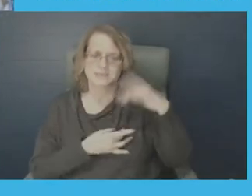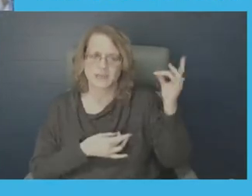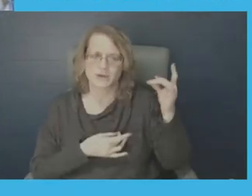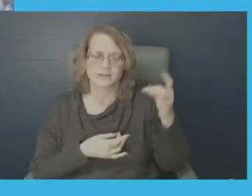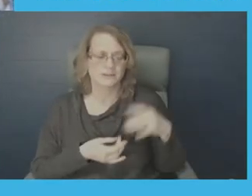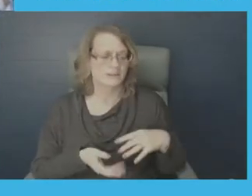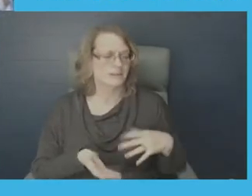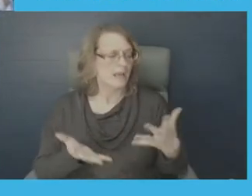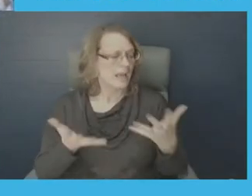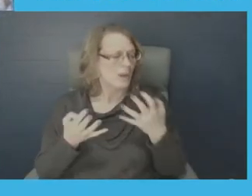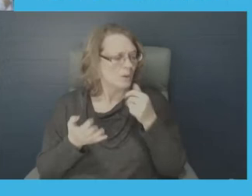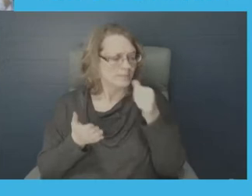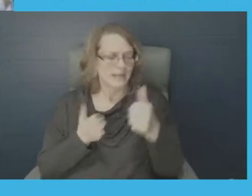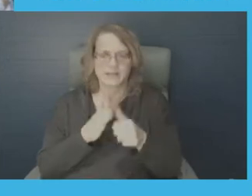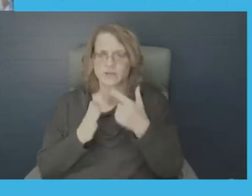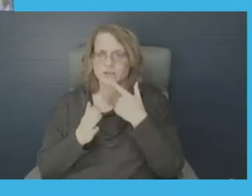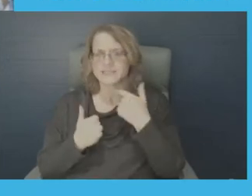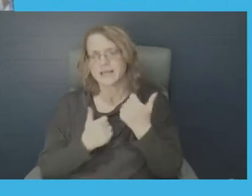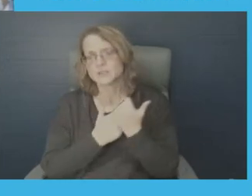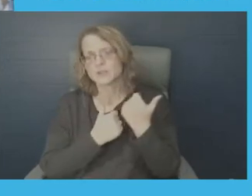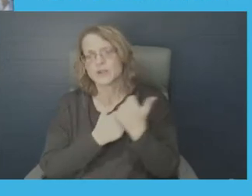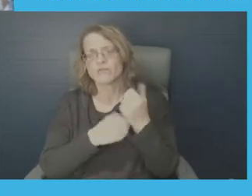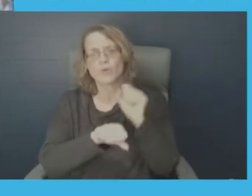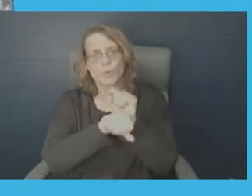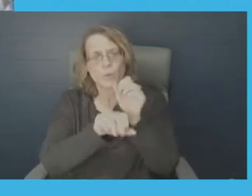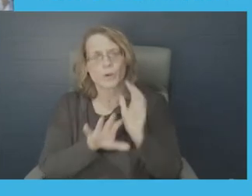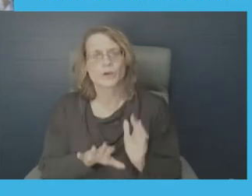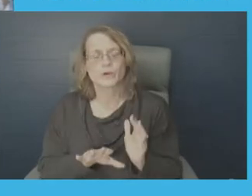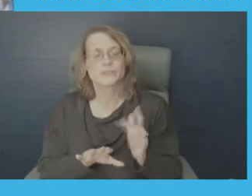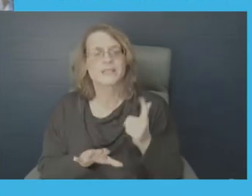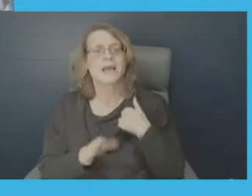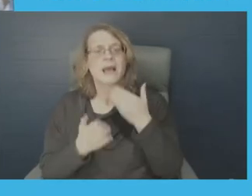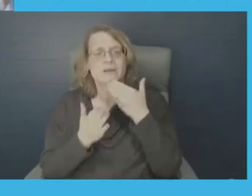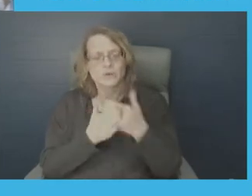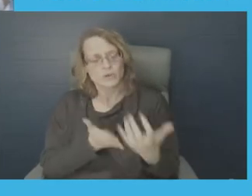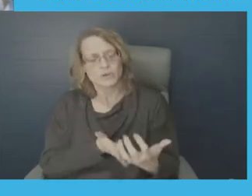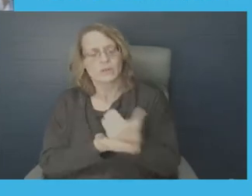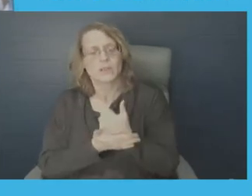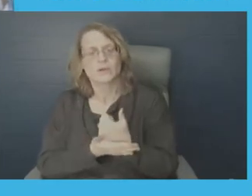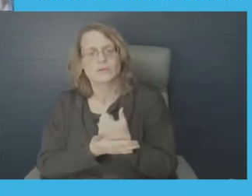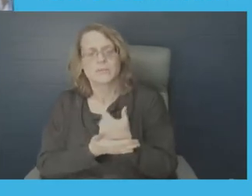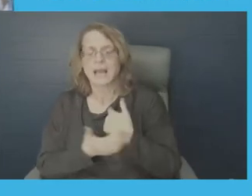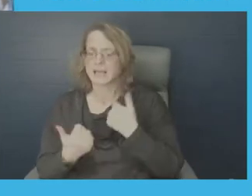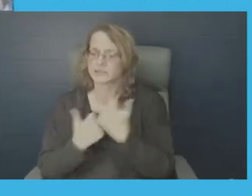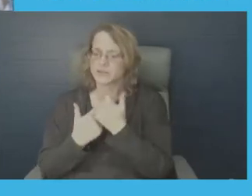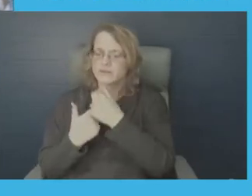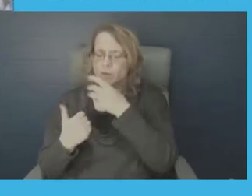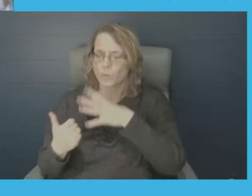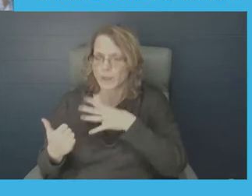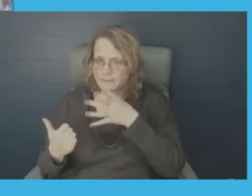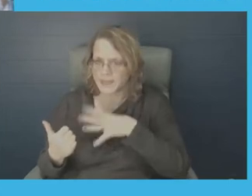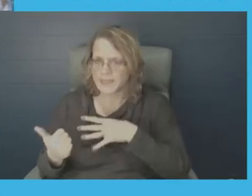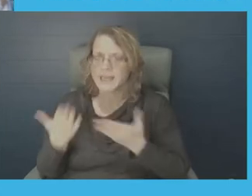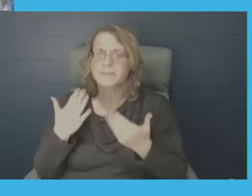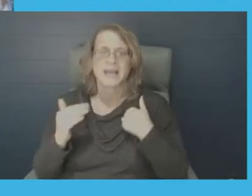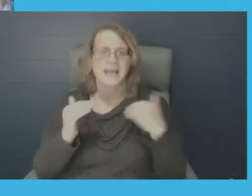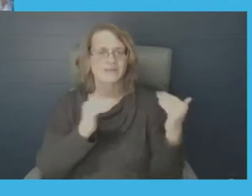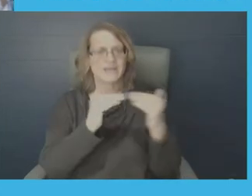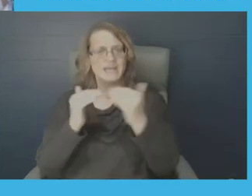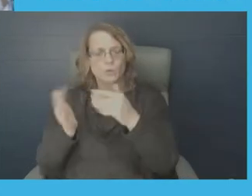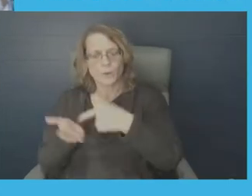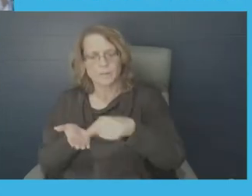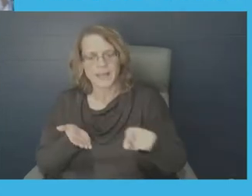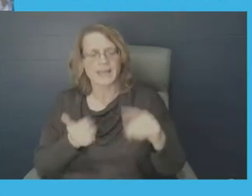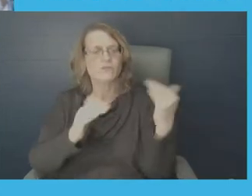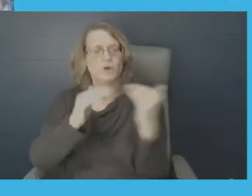for the best in the American spirit. I want my letter to say that I stood up for workers, that they might have a livable wage. I stood